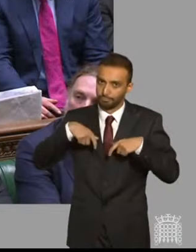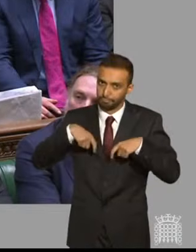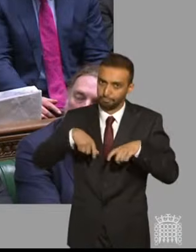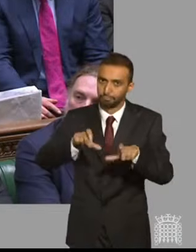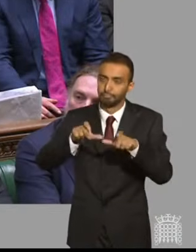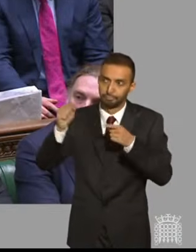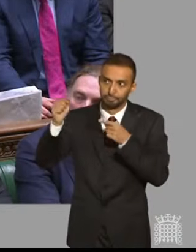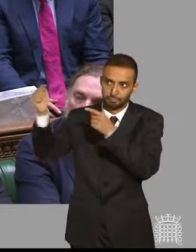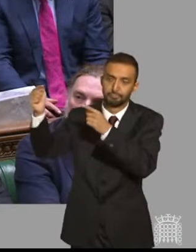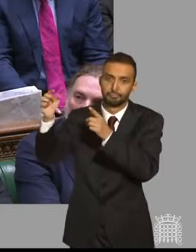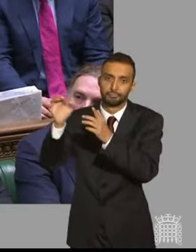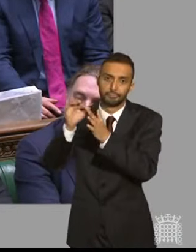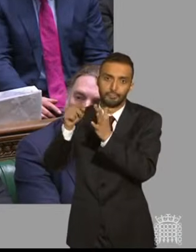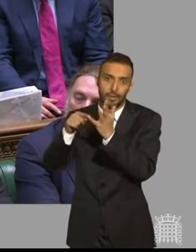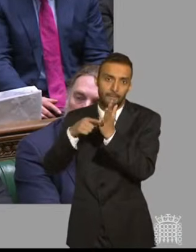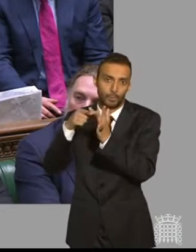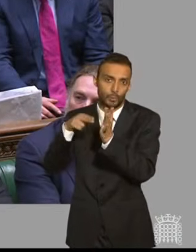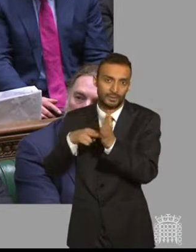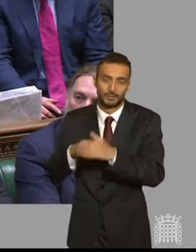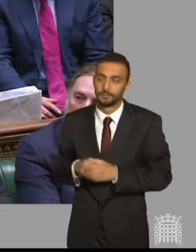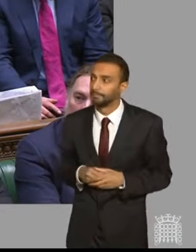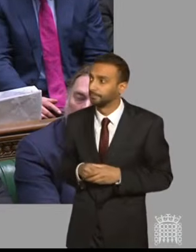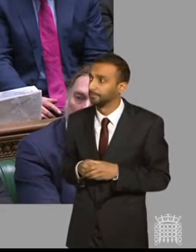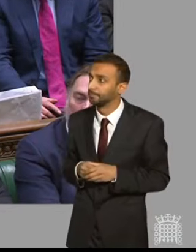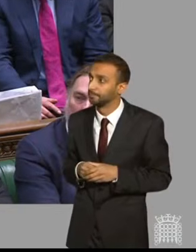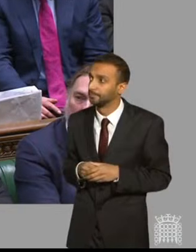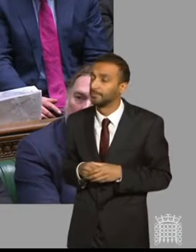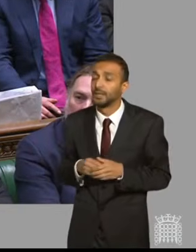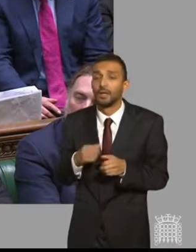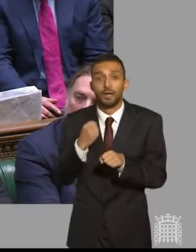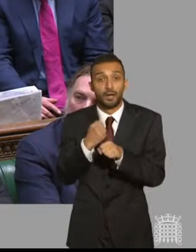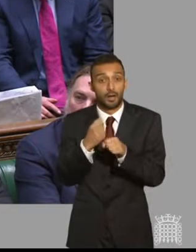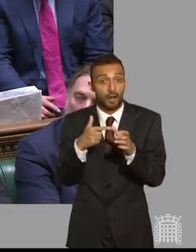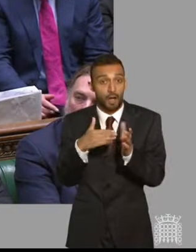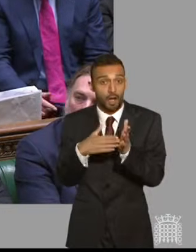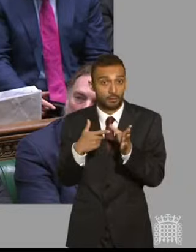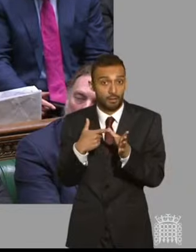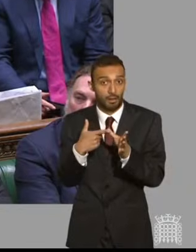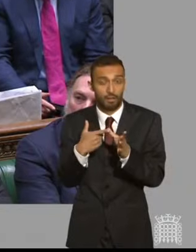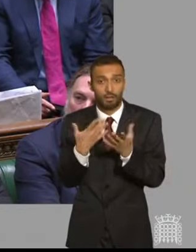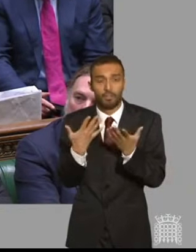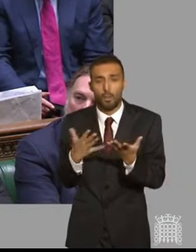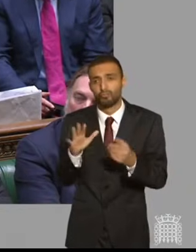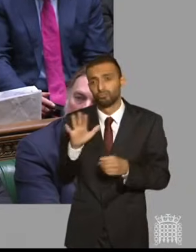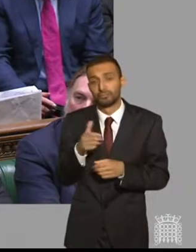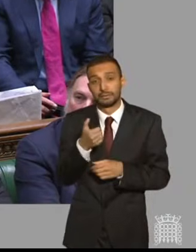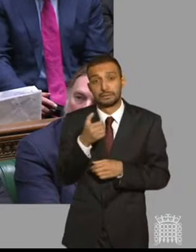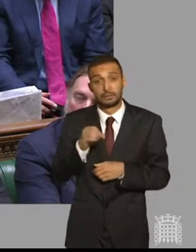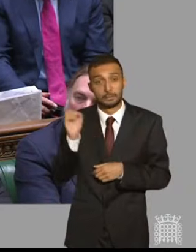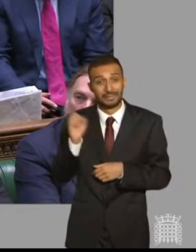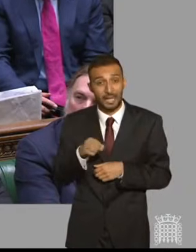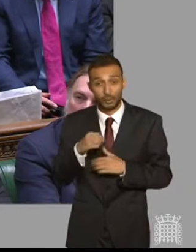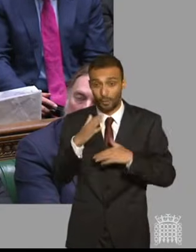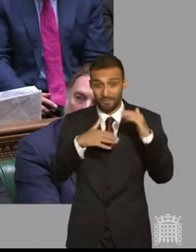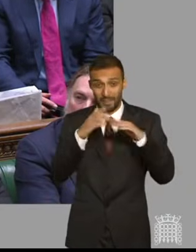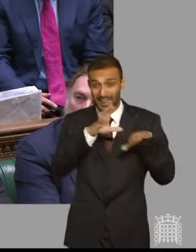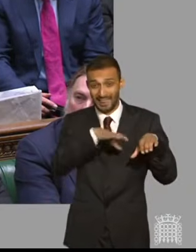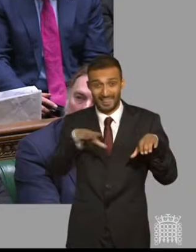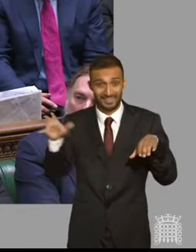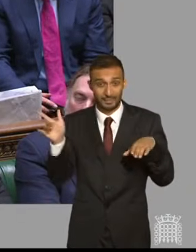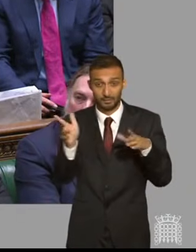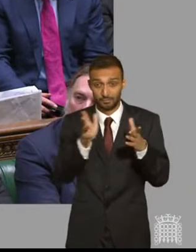buildings in Gaza are either damaged or destroyed. Much of the farmland is in ruin.